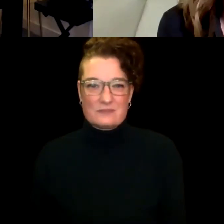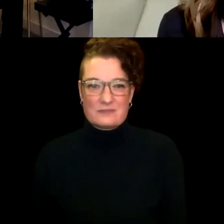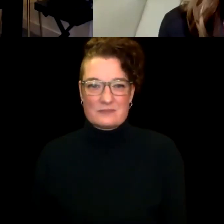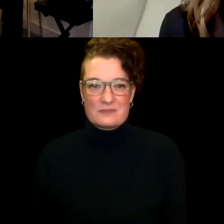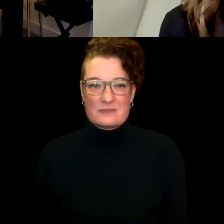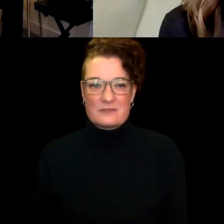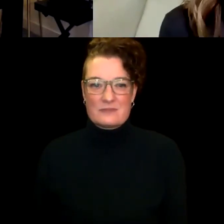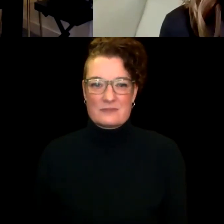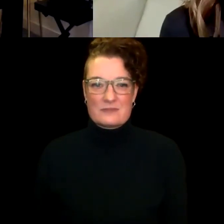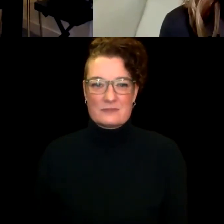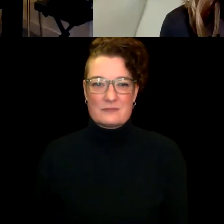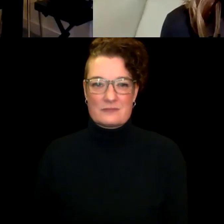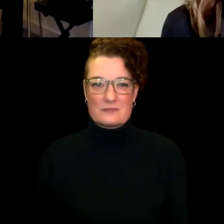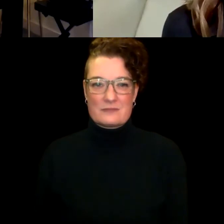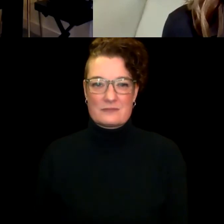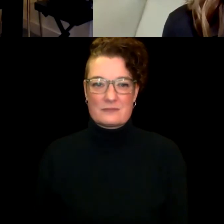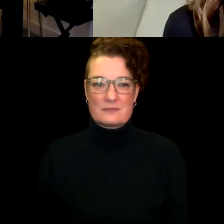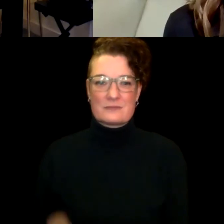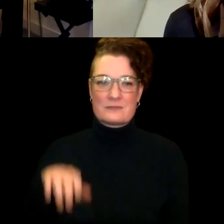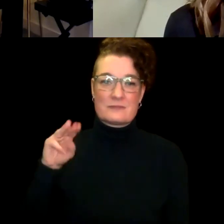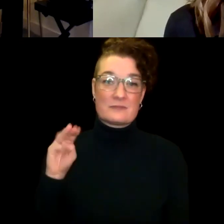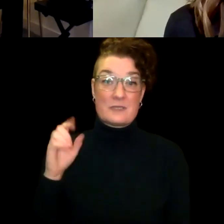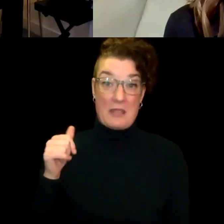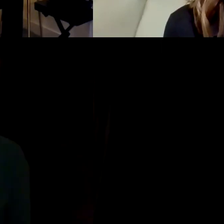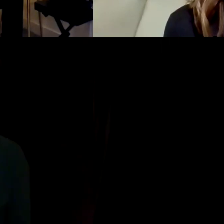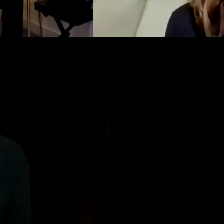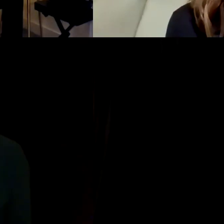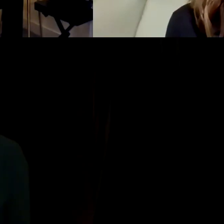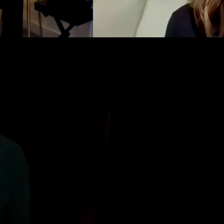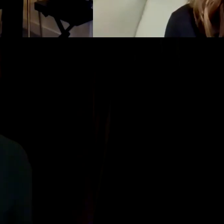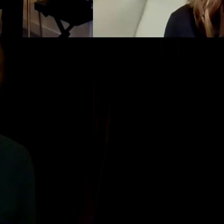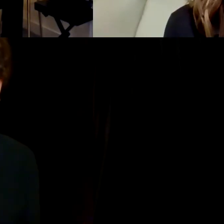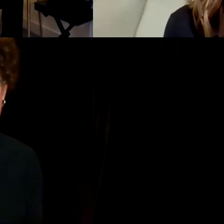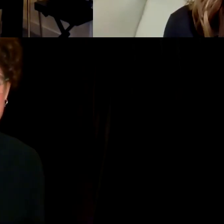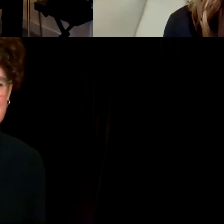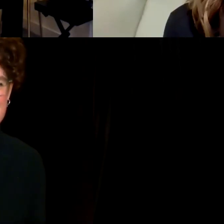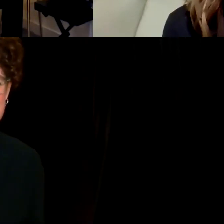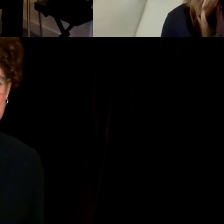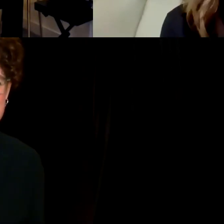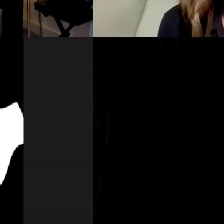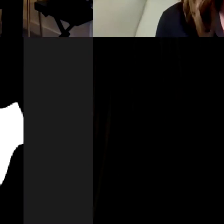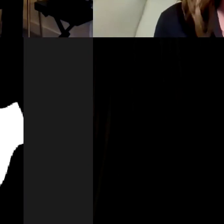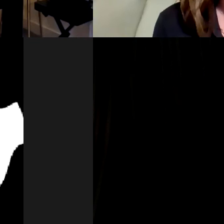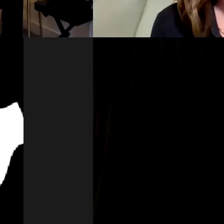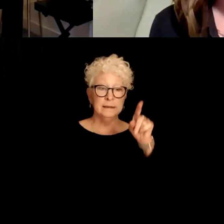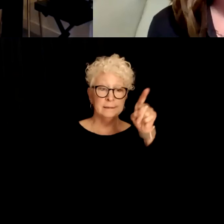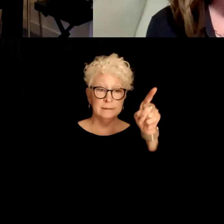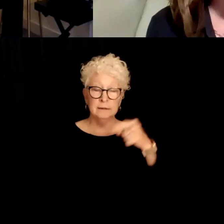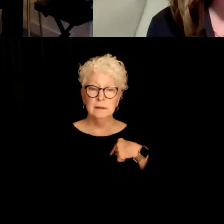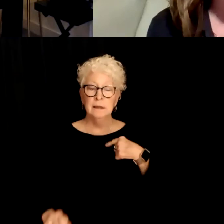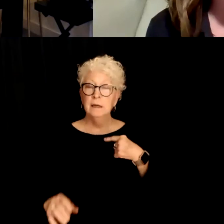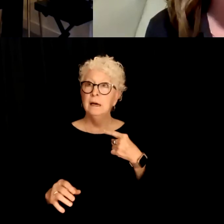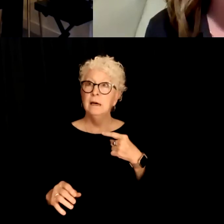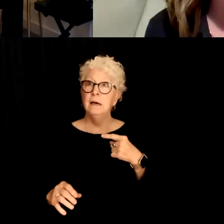Well, I mean, one thing that I would say, I think I can answer this question as someone who's outside the